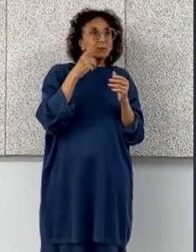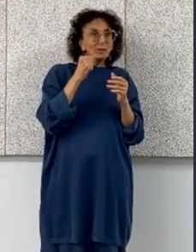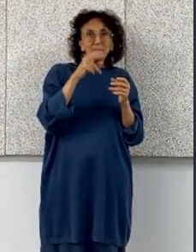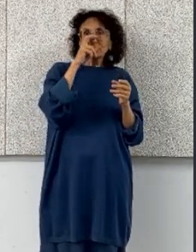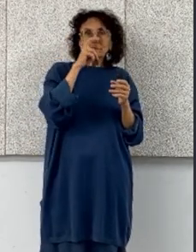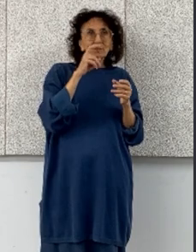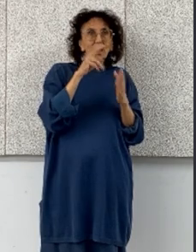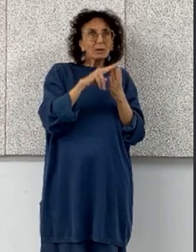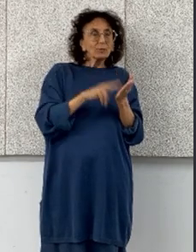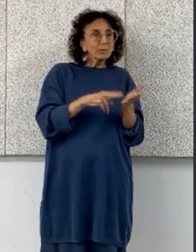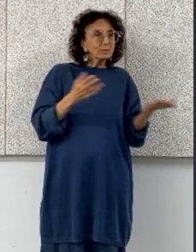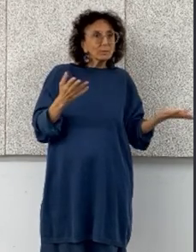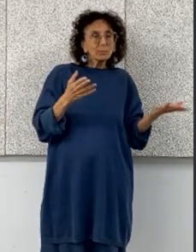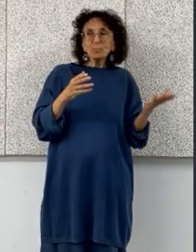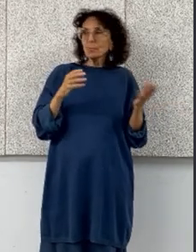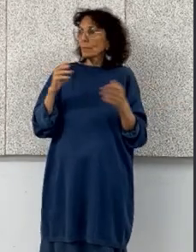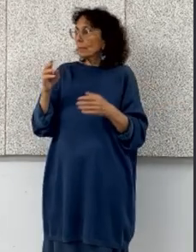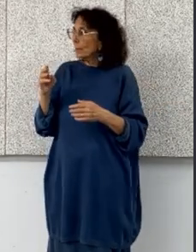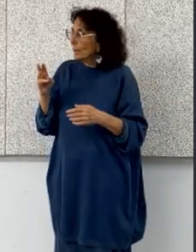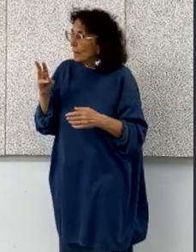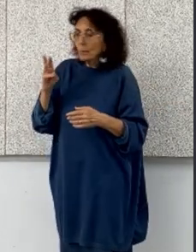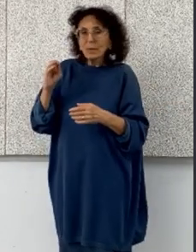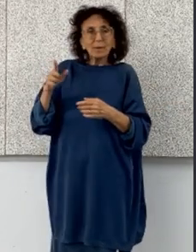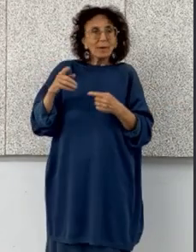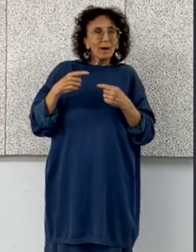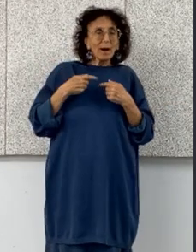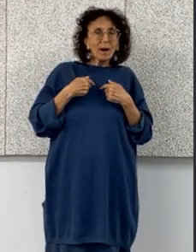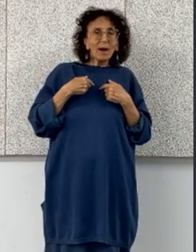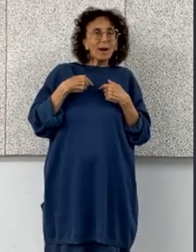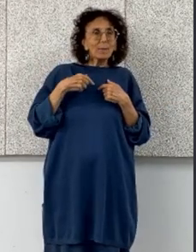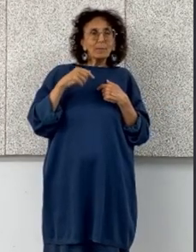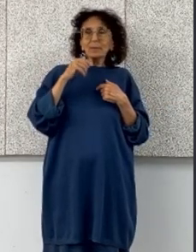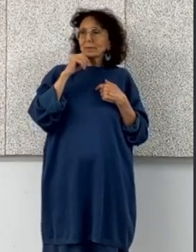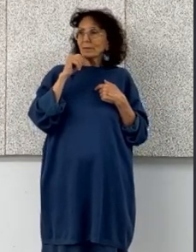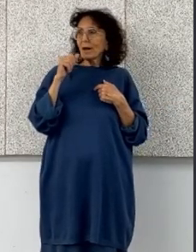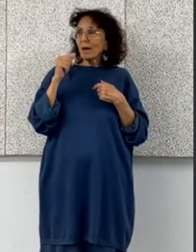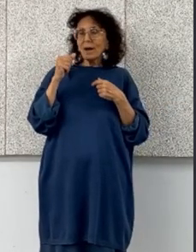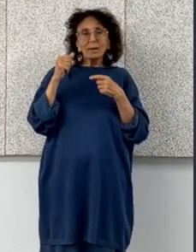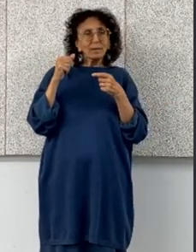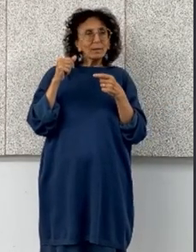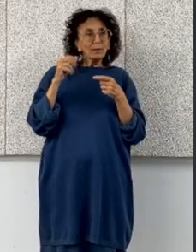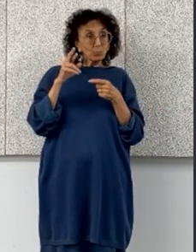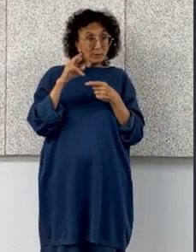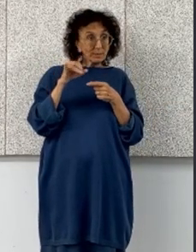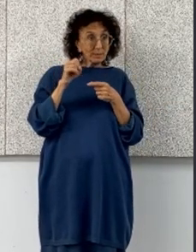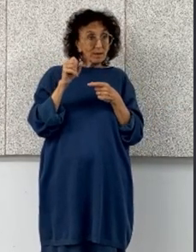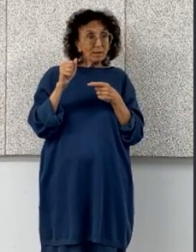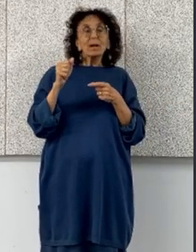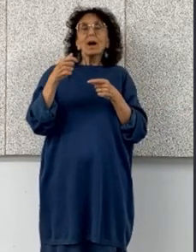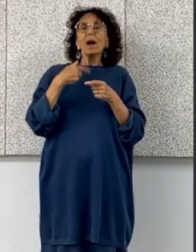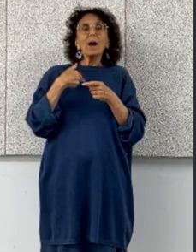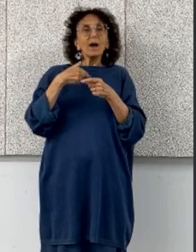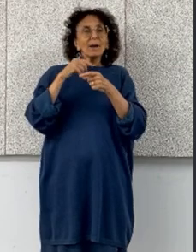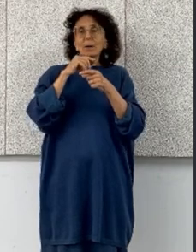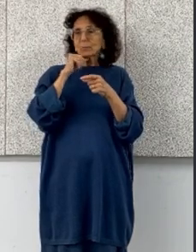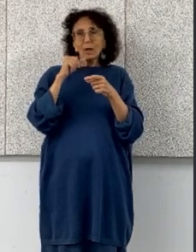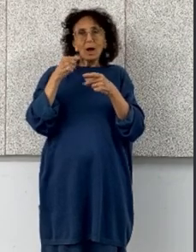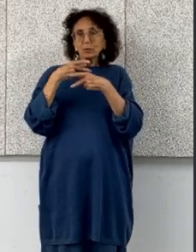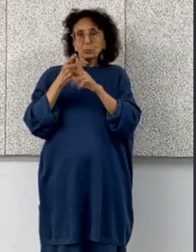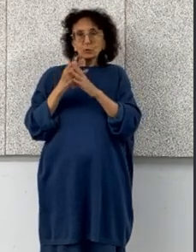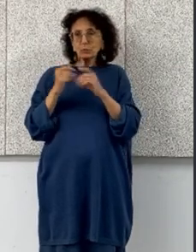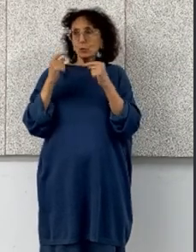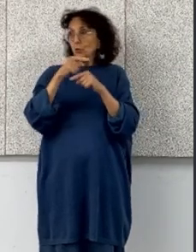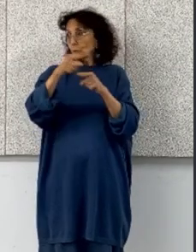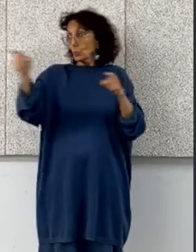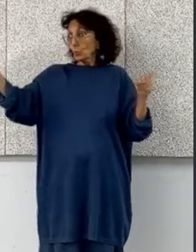This is where, I'll remind us, I'm not an artist, I'm not a producer. You folks who work with audiences,